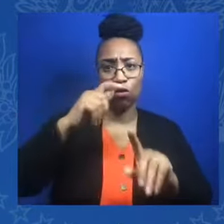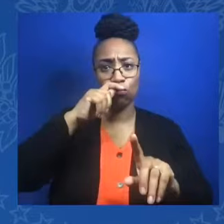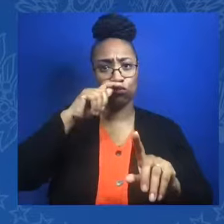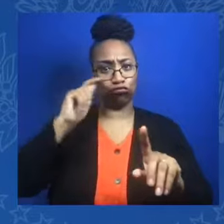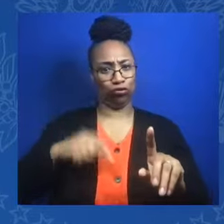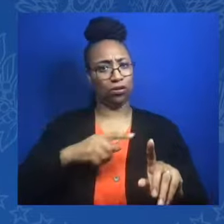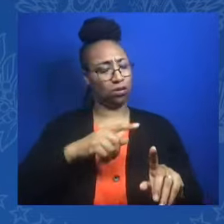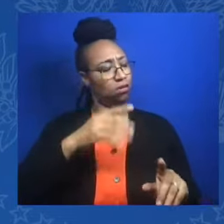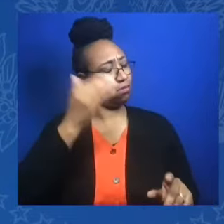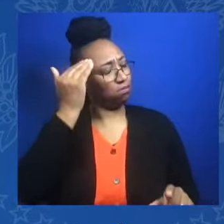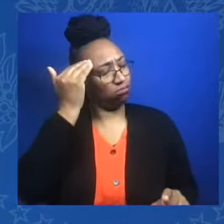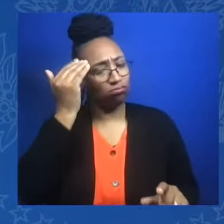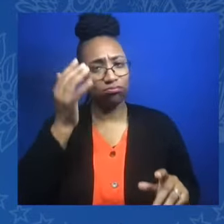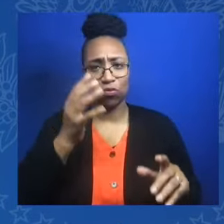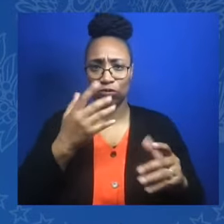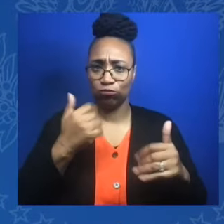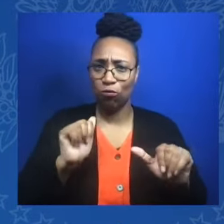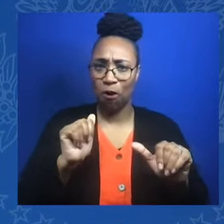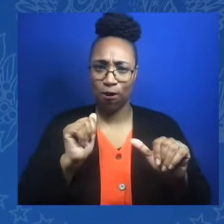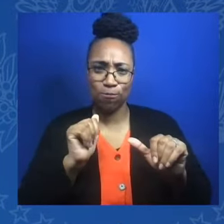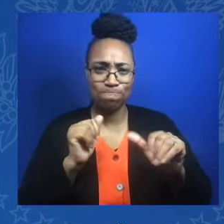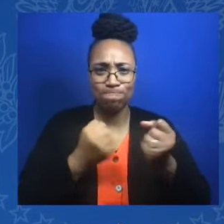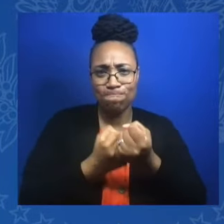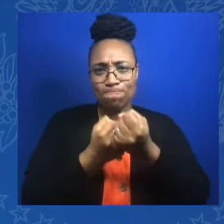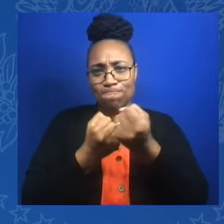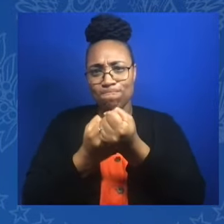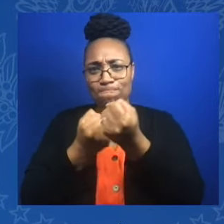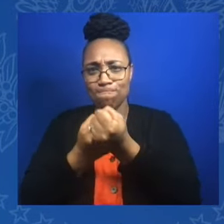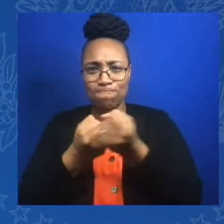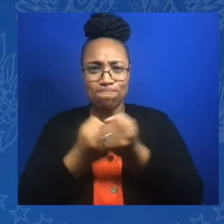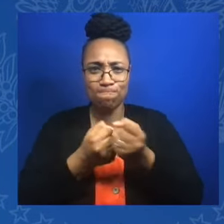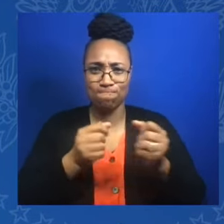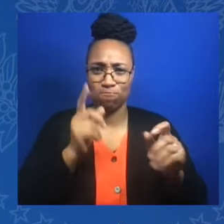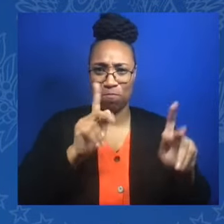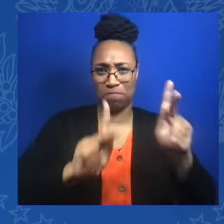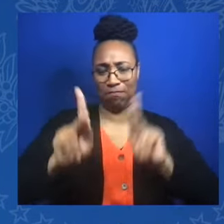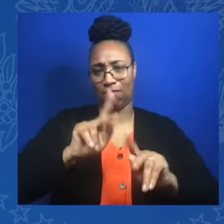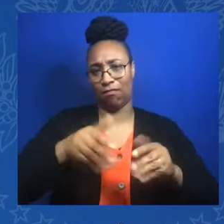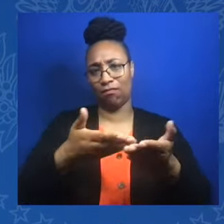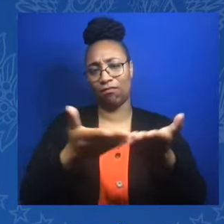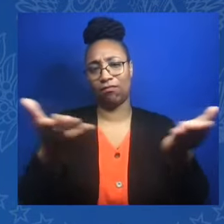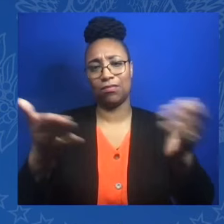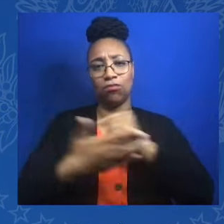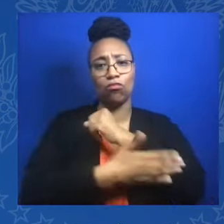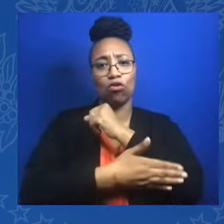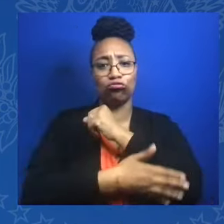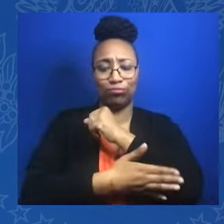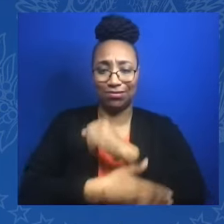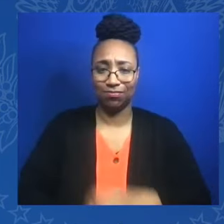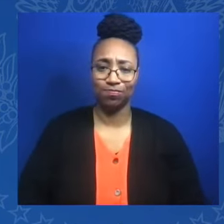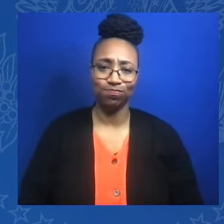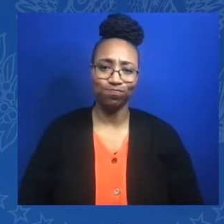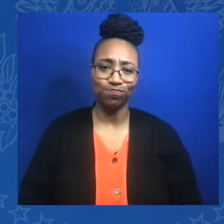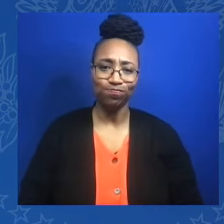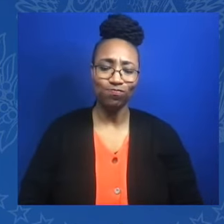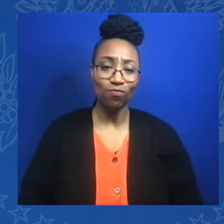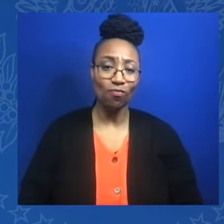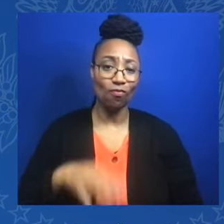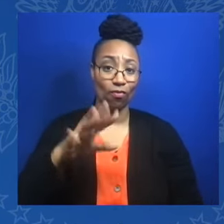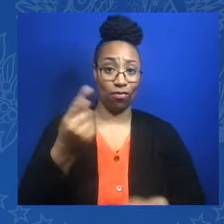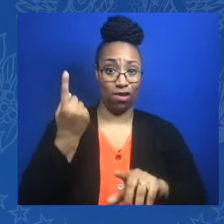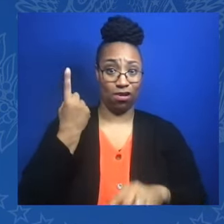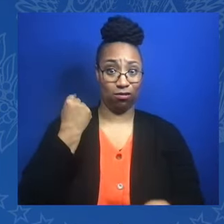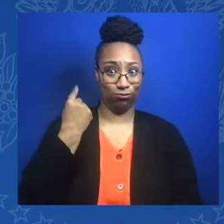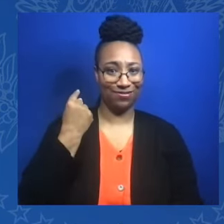Il y a un an, notre ami, le président Zelensky, one year ago, our friend, President Zelensky, addressed this